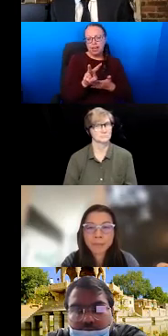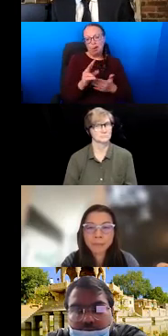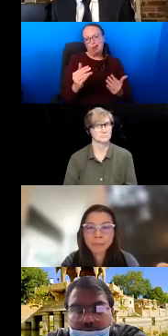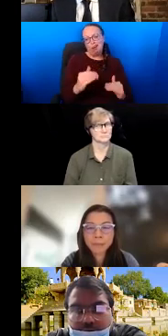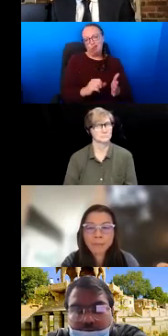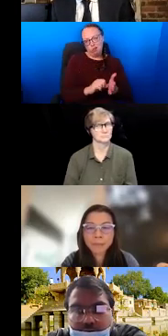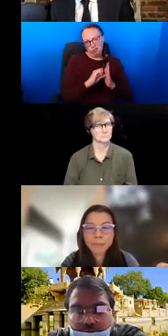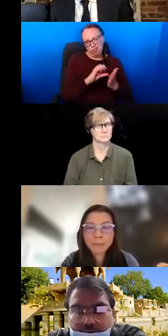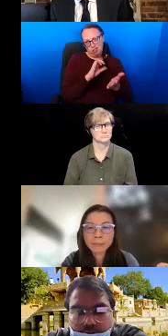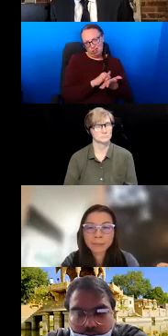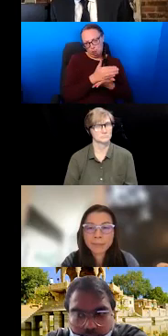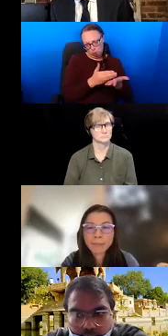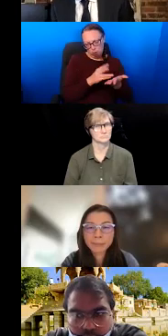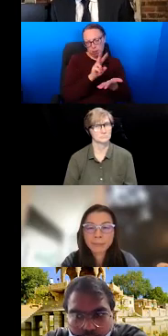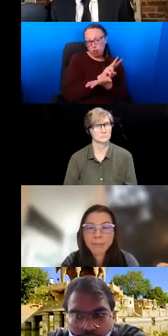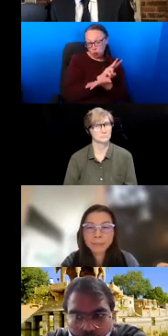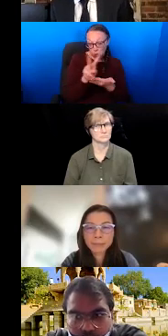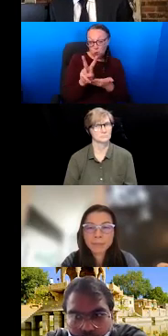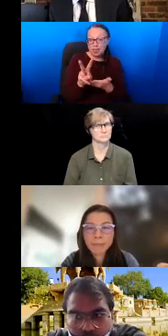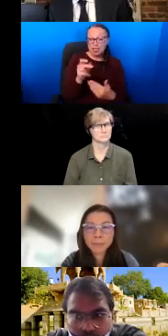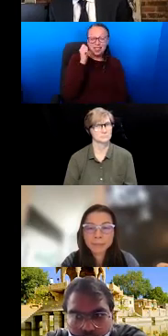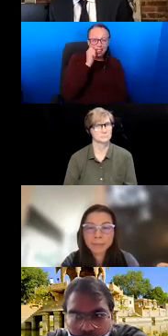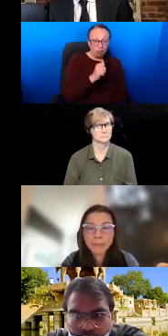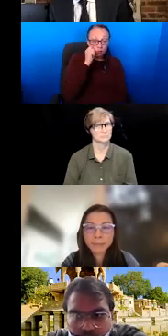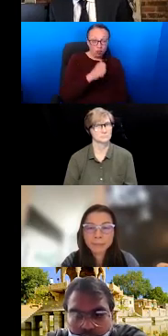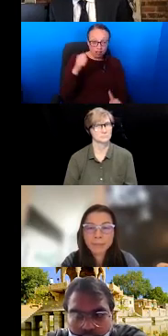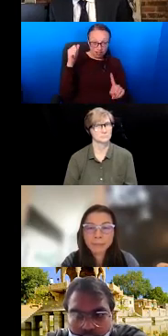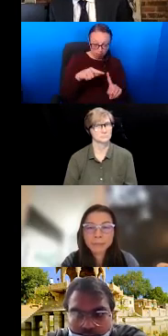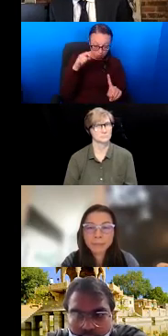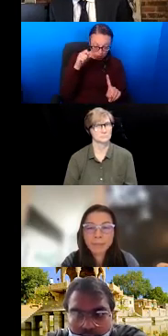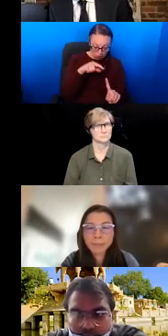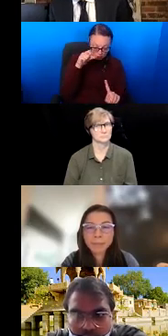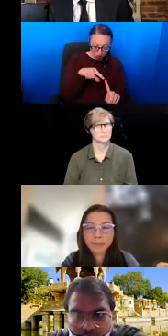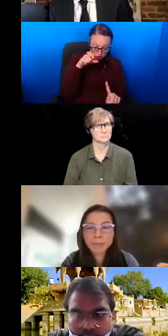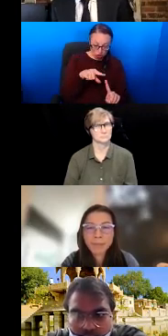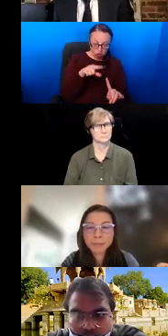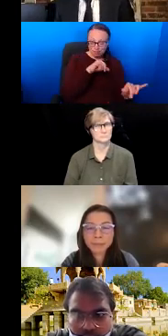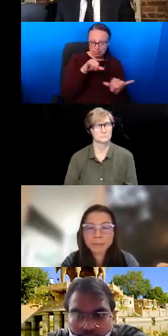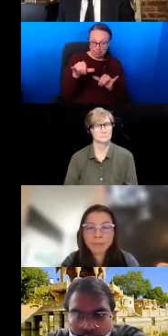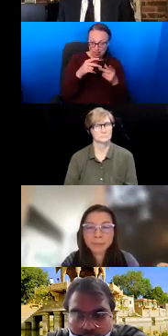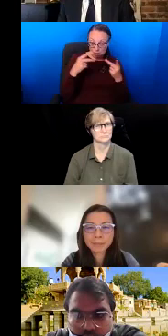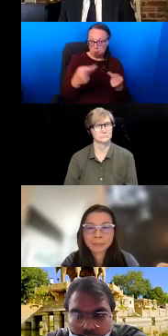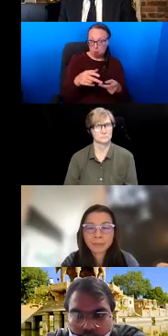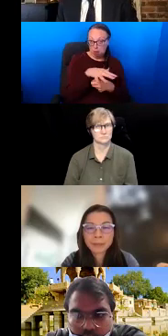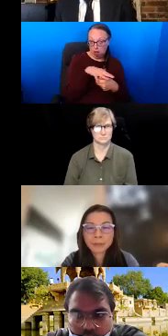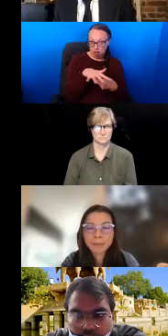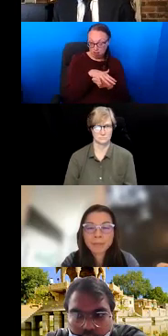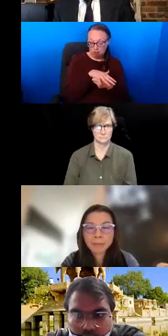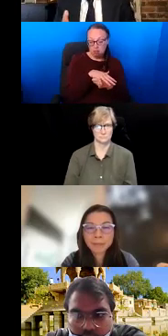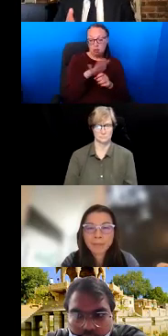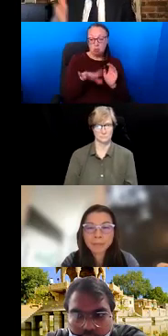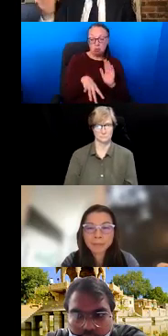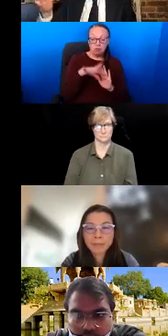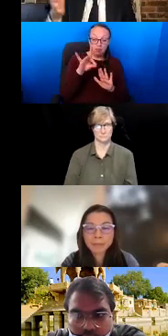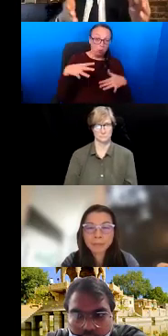aspect of the methodology. Two weeks of daily stimulation at the same site. And what we were finding is that individuals